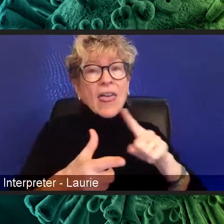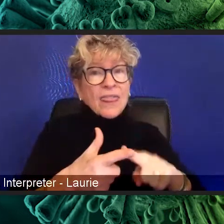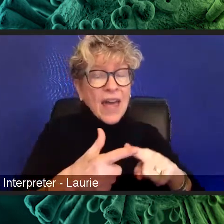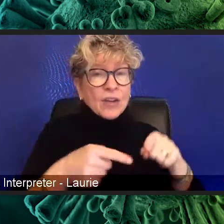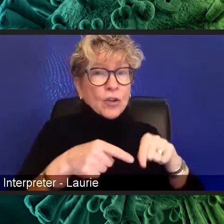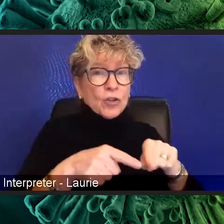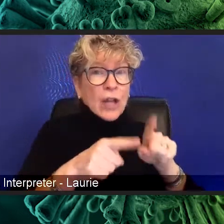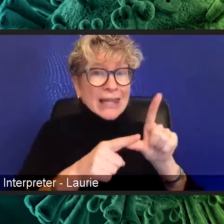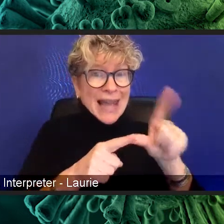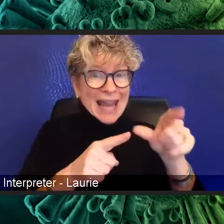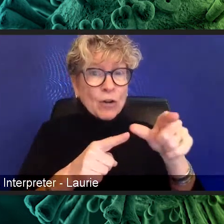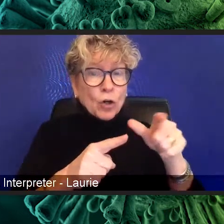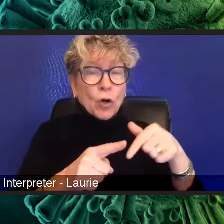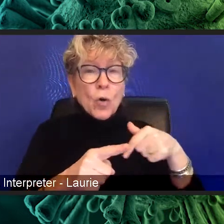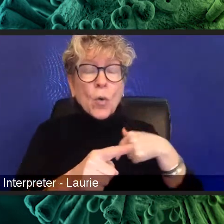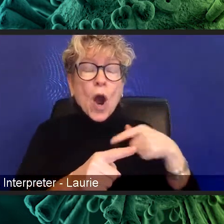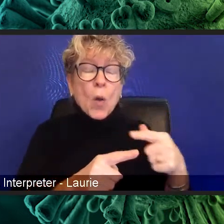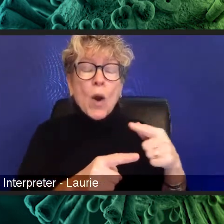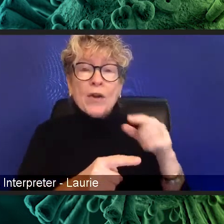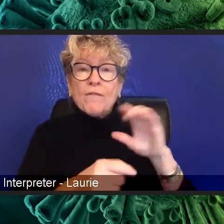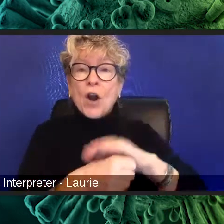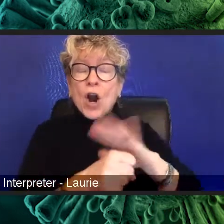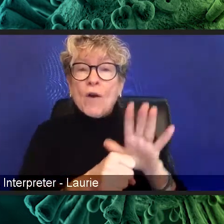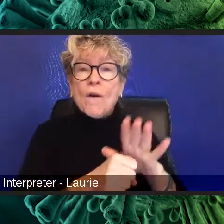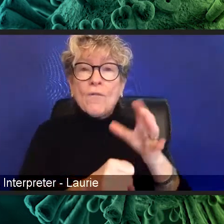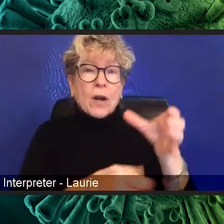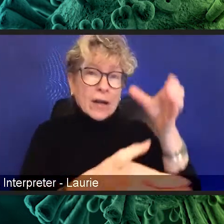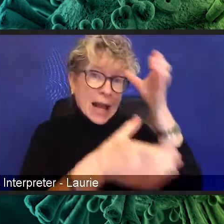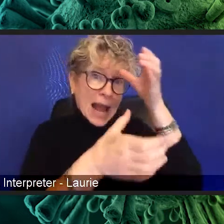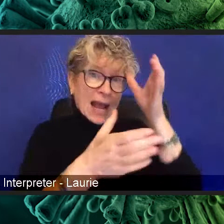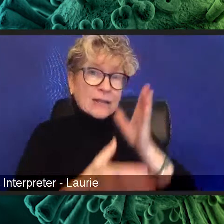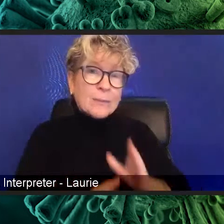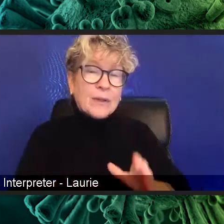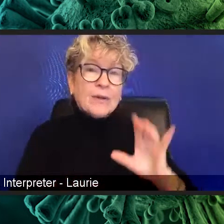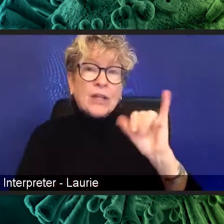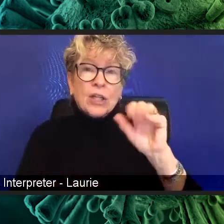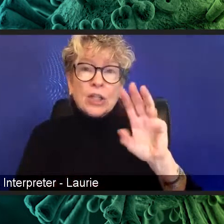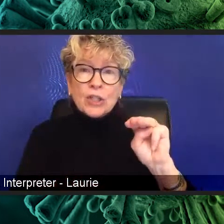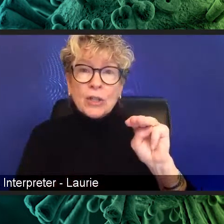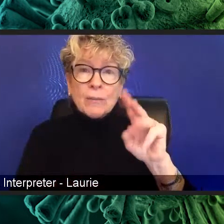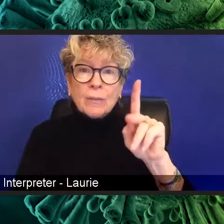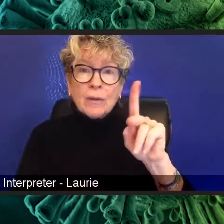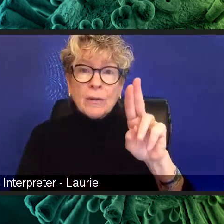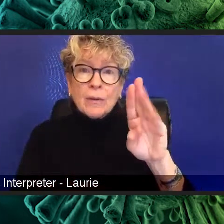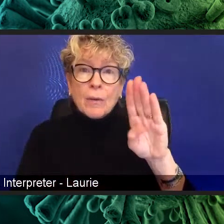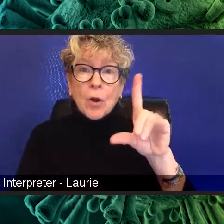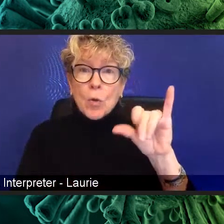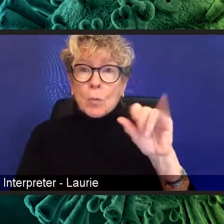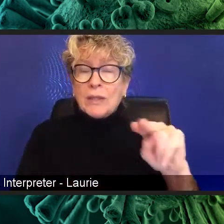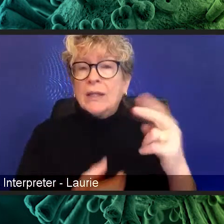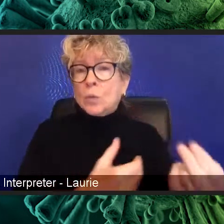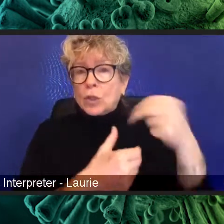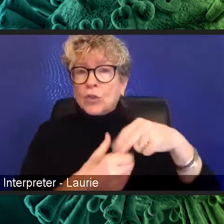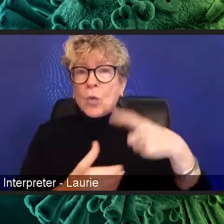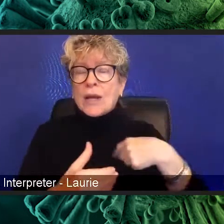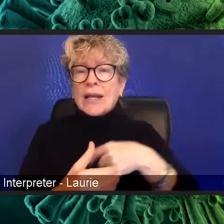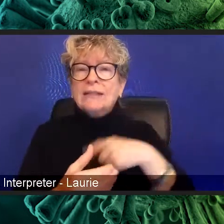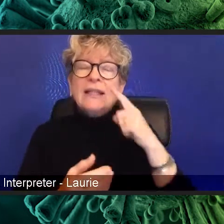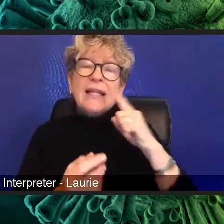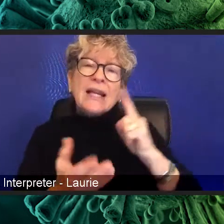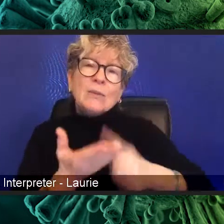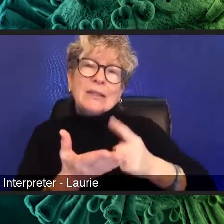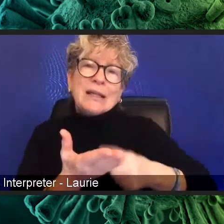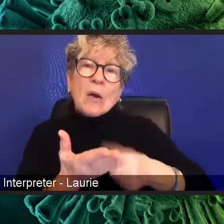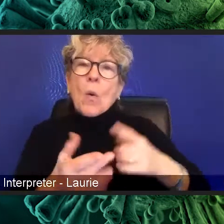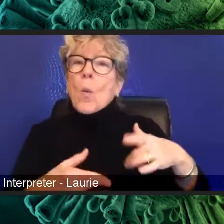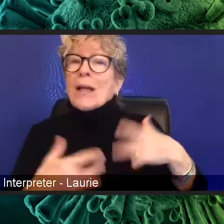I'll be joined by one of our COVID experts, Dr. Jim Kubin, and Jim will give a brief update on where we are with COVID vaccines and will be available